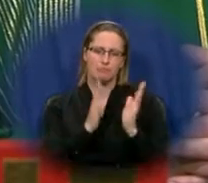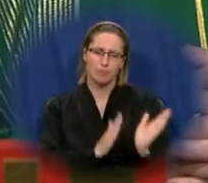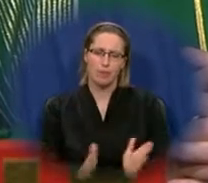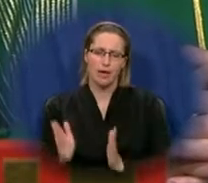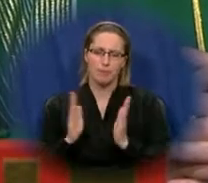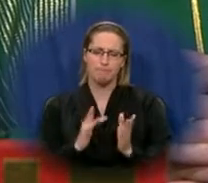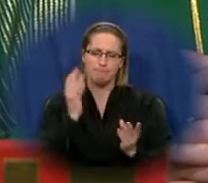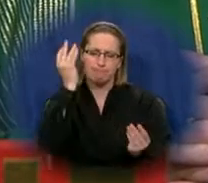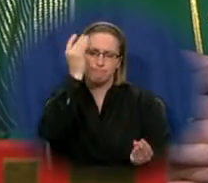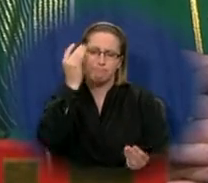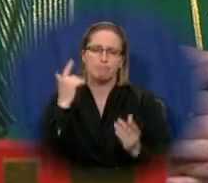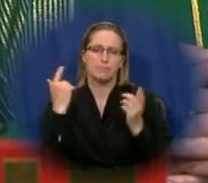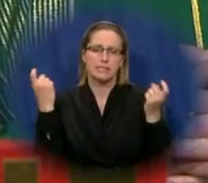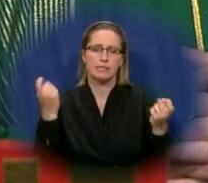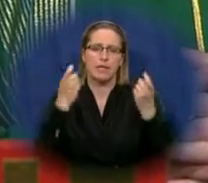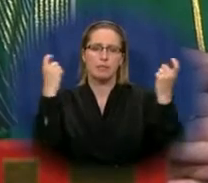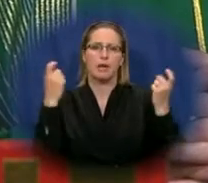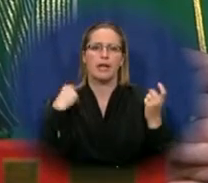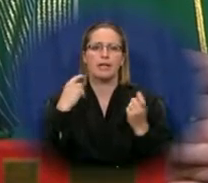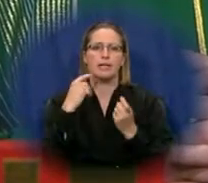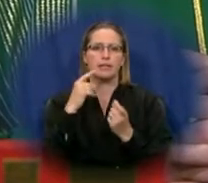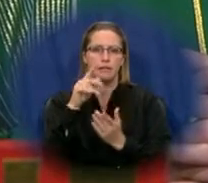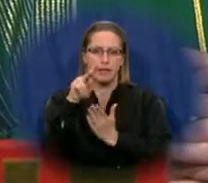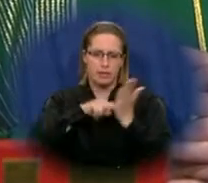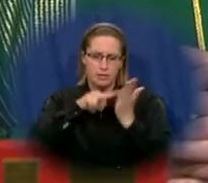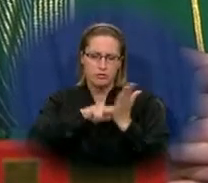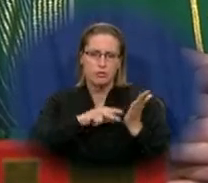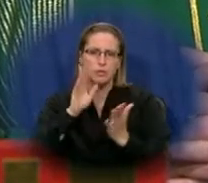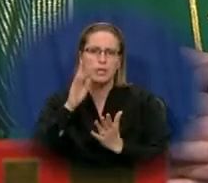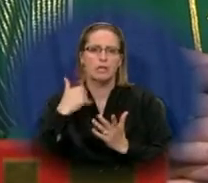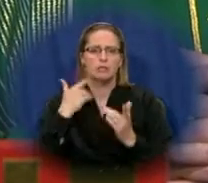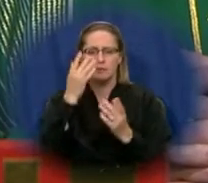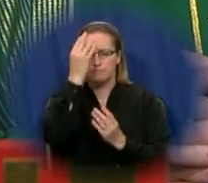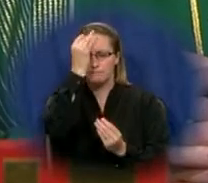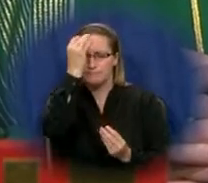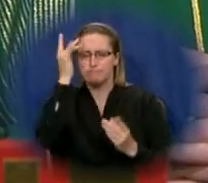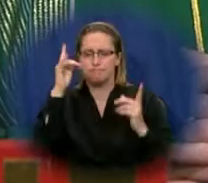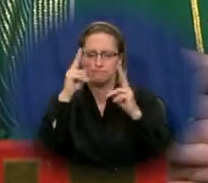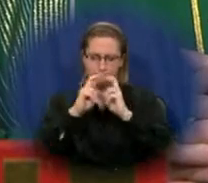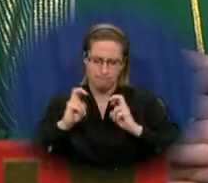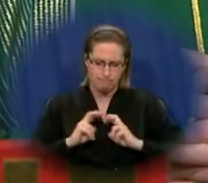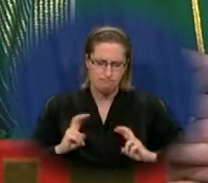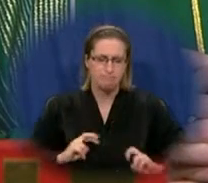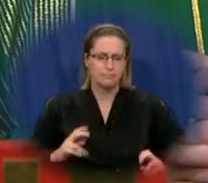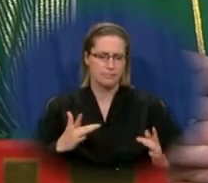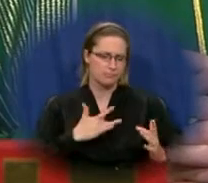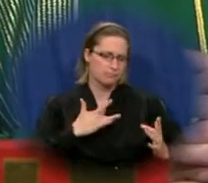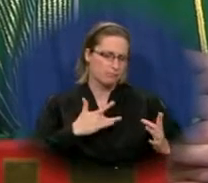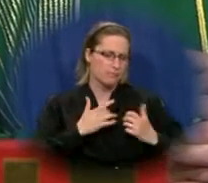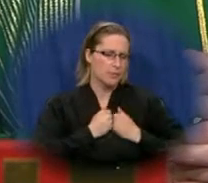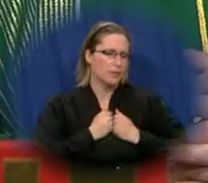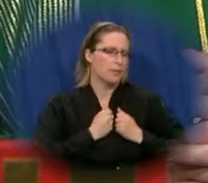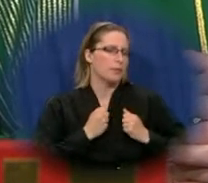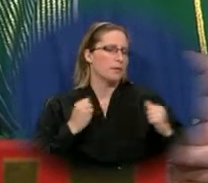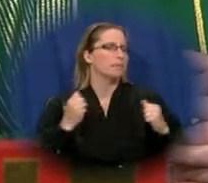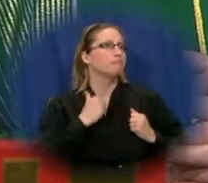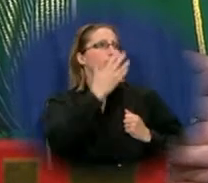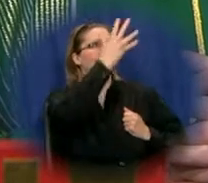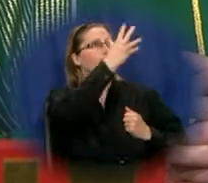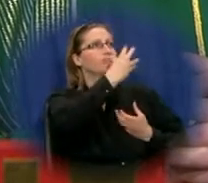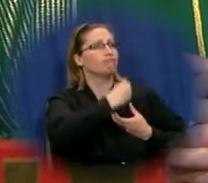to celebrate the sacred liturgy. As we call to mind and acknowledge our sins, let us open our hearts to God's forgiveness and